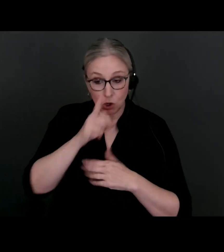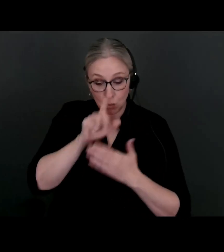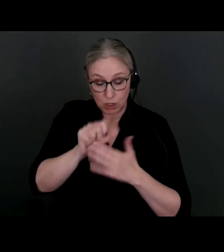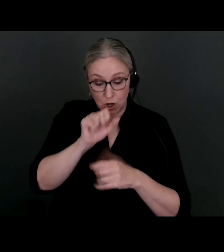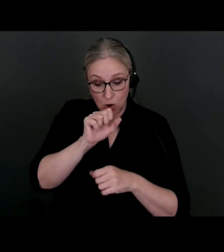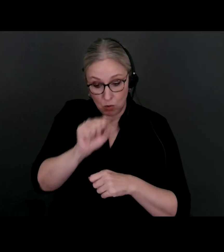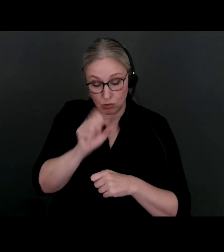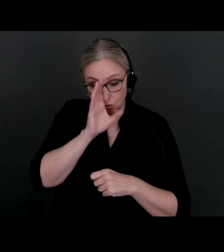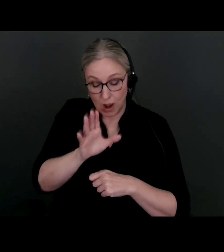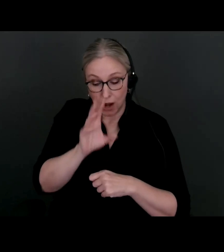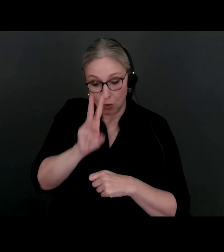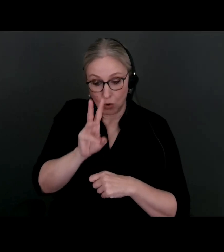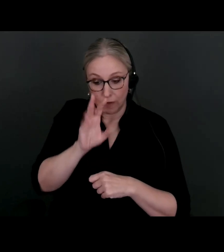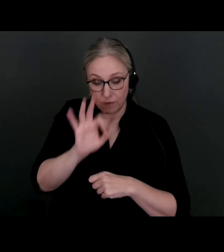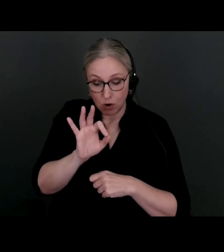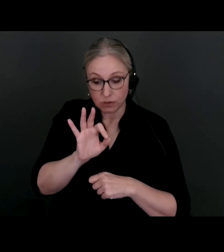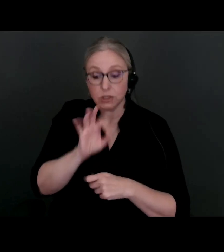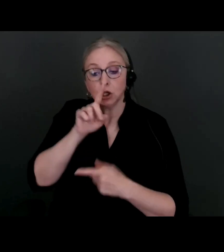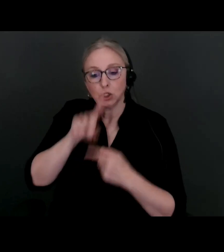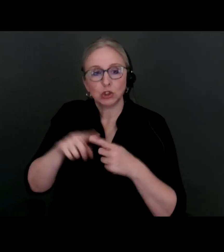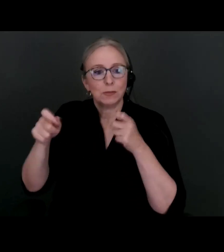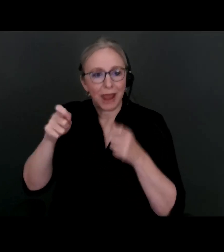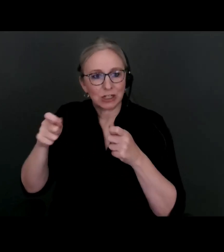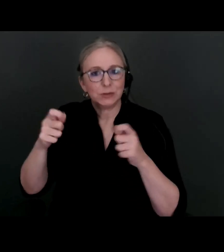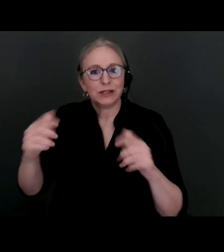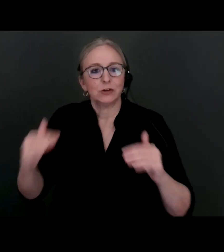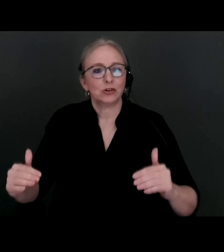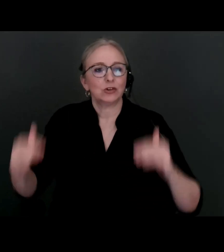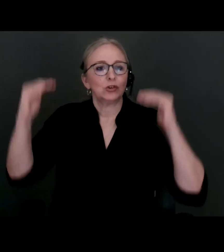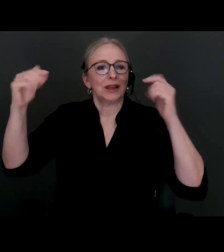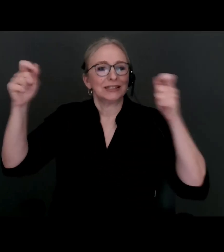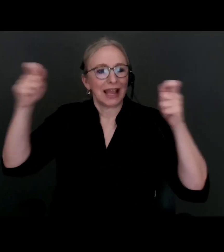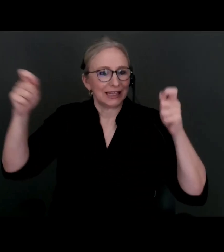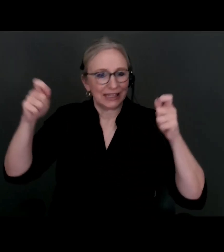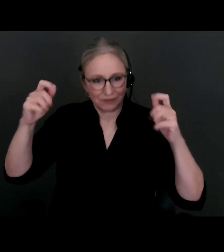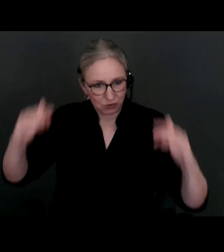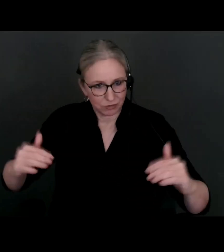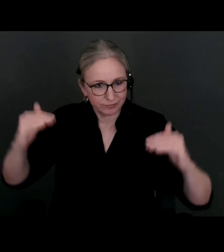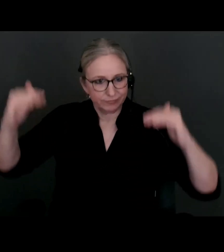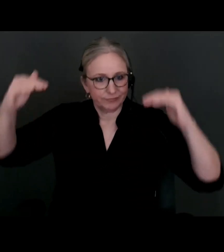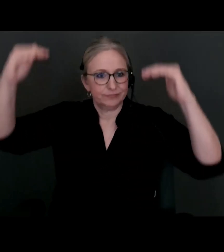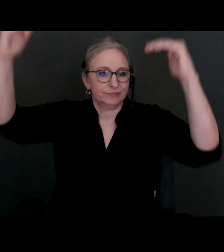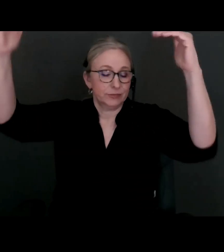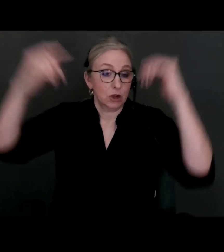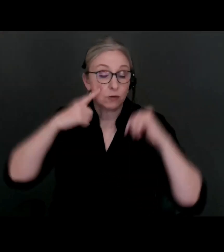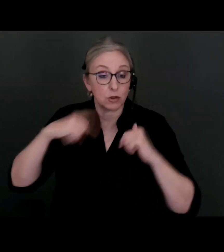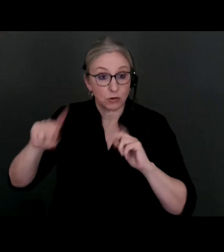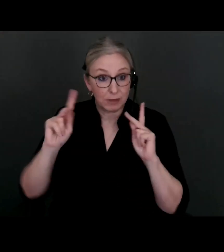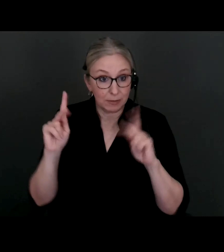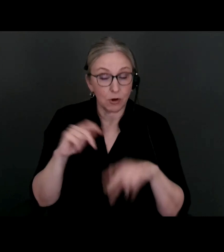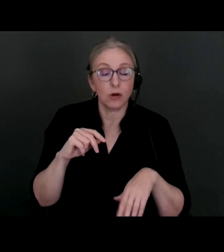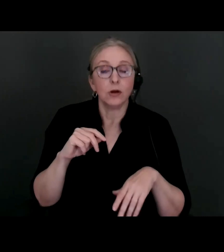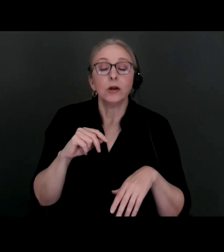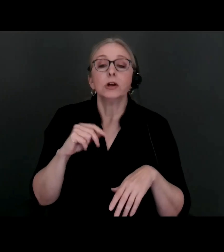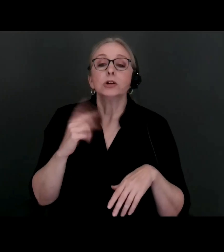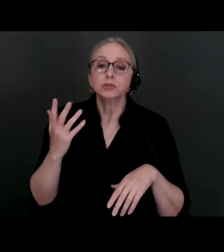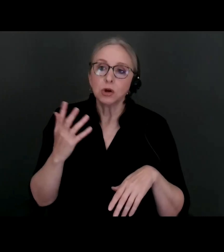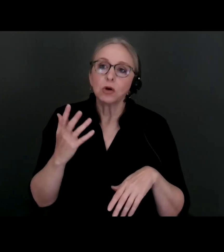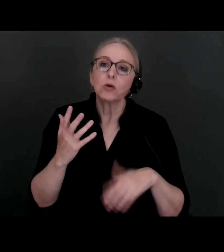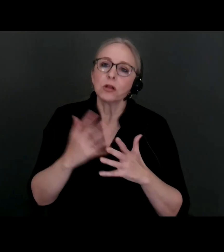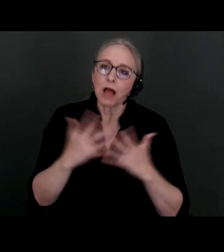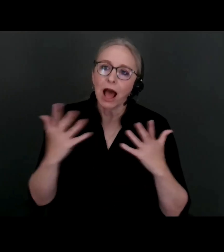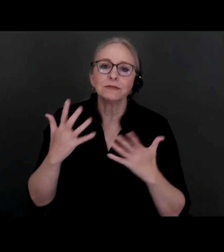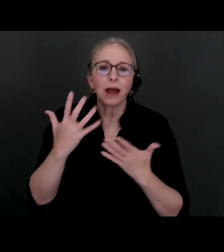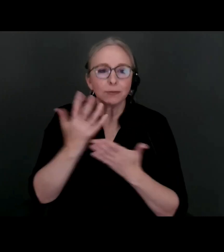workforce into management up into executive, however that may need to play out for those individuals. So there's a lot of